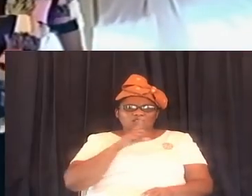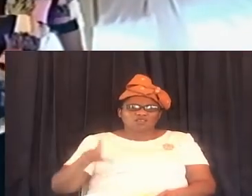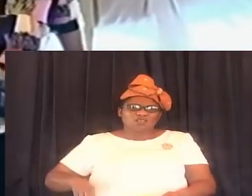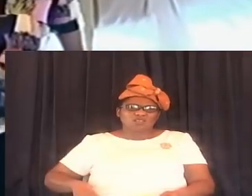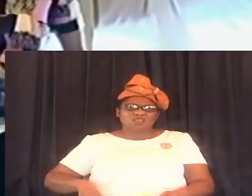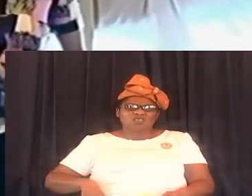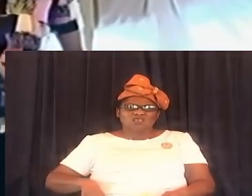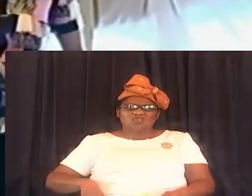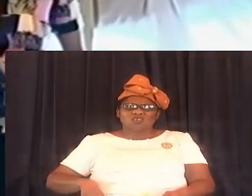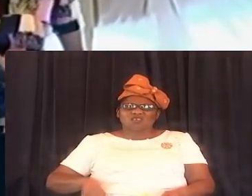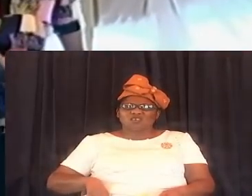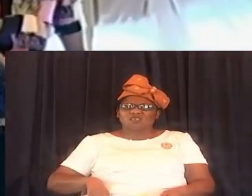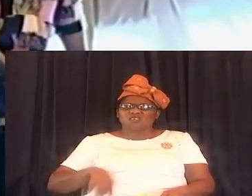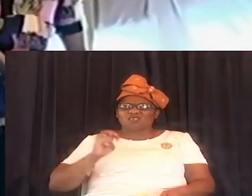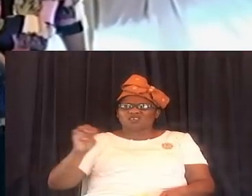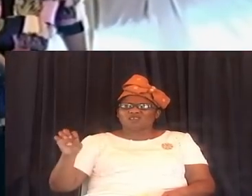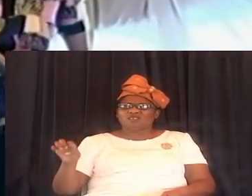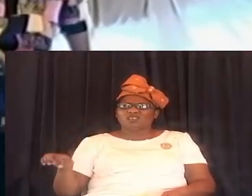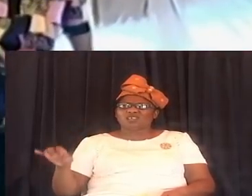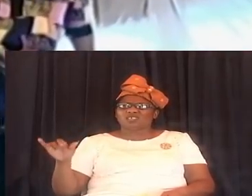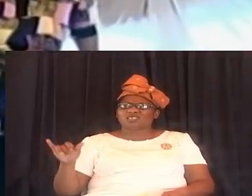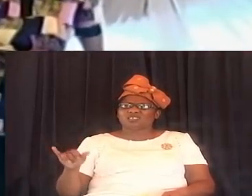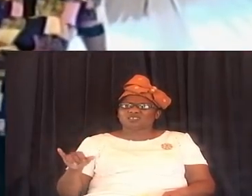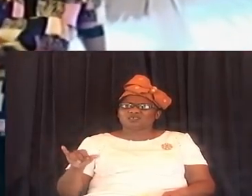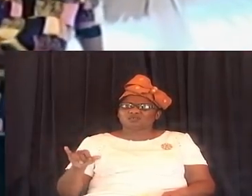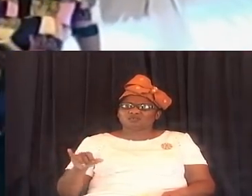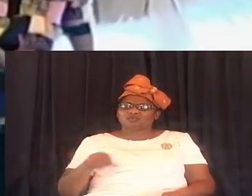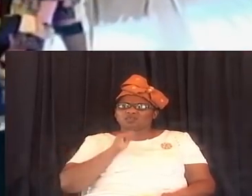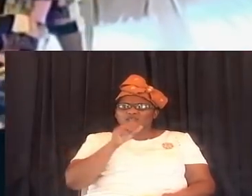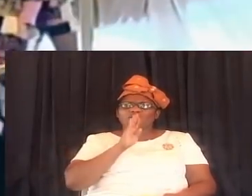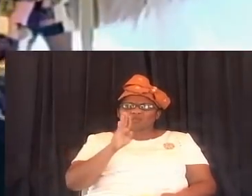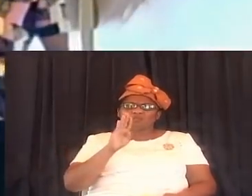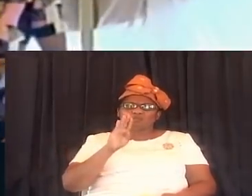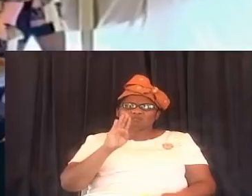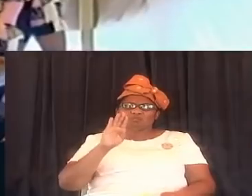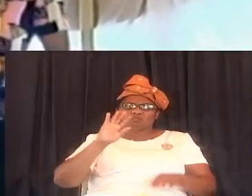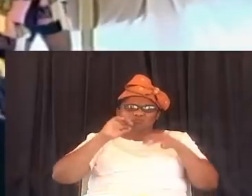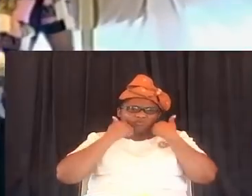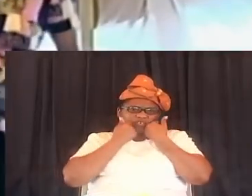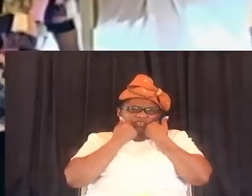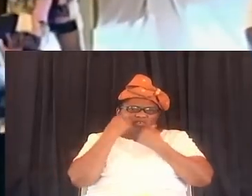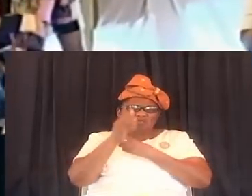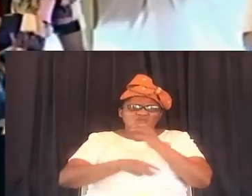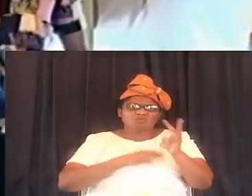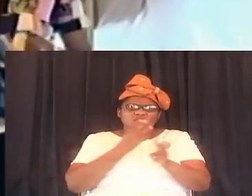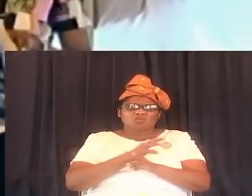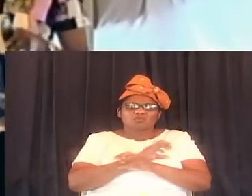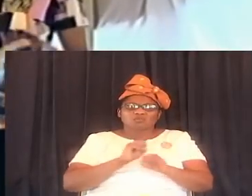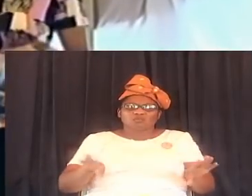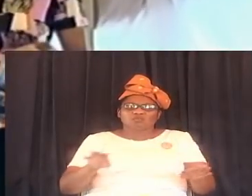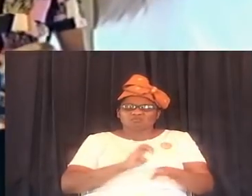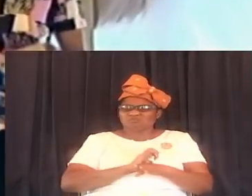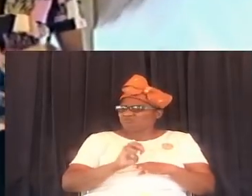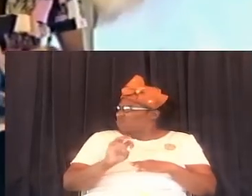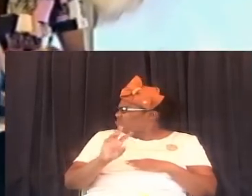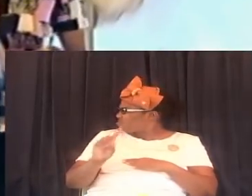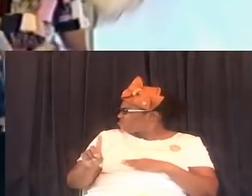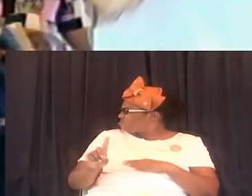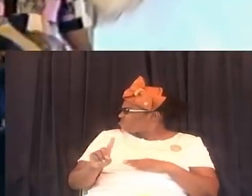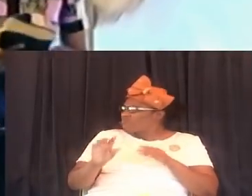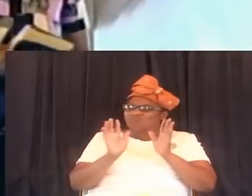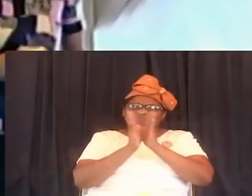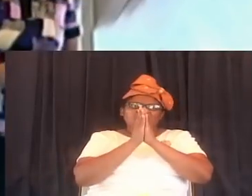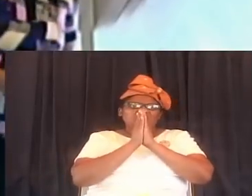salvation. He shall not be ashamed nor confounded, world without end. Praise the Lord. Praise the Lord,